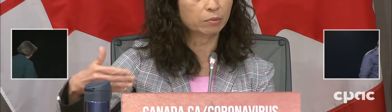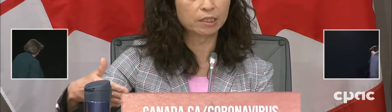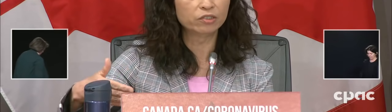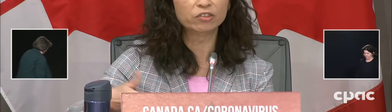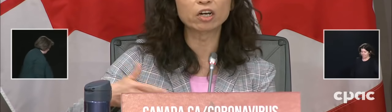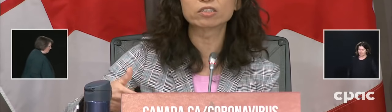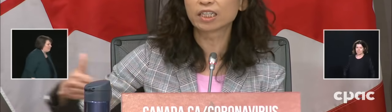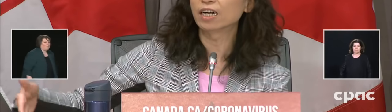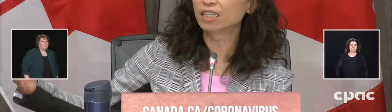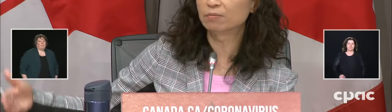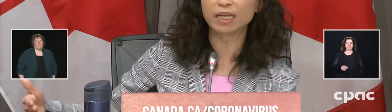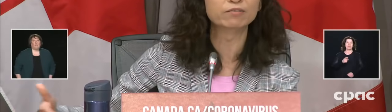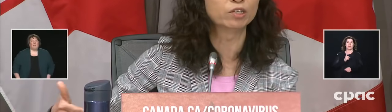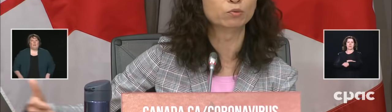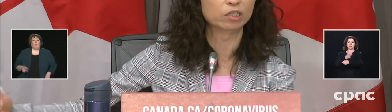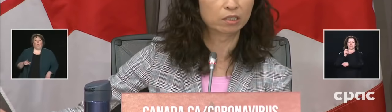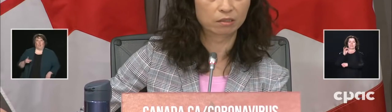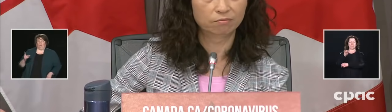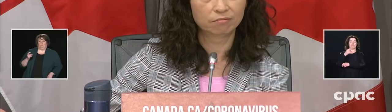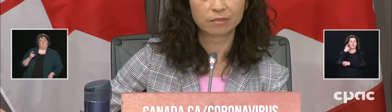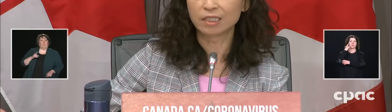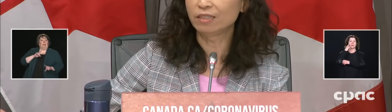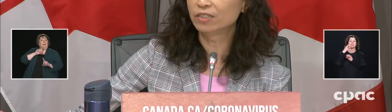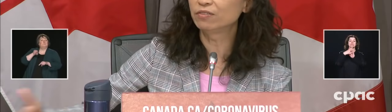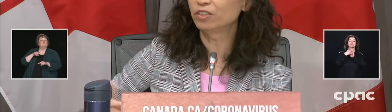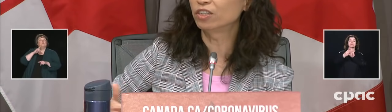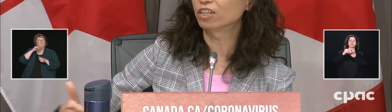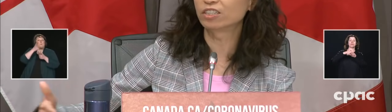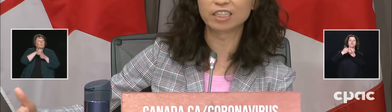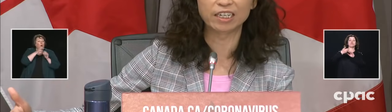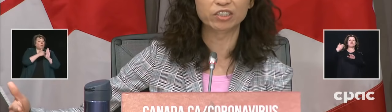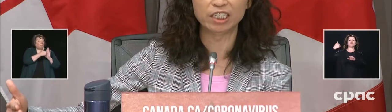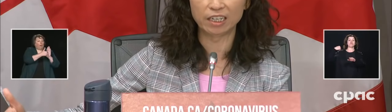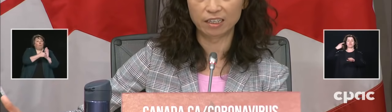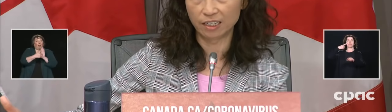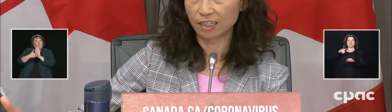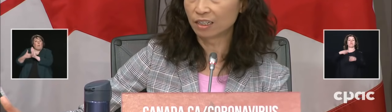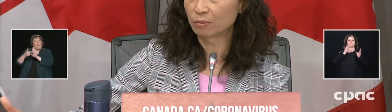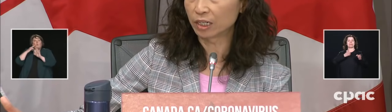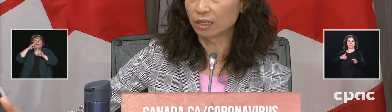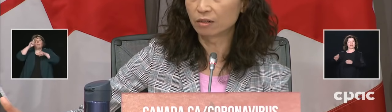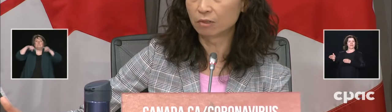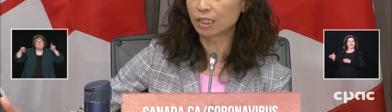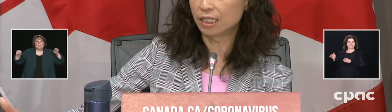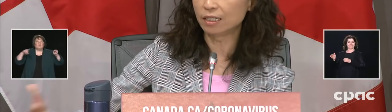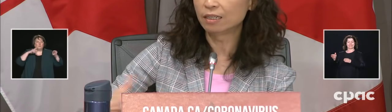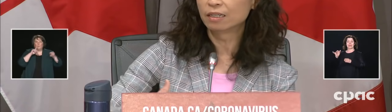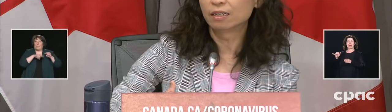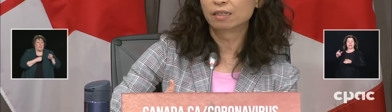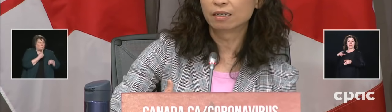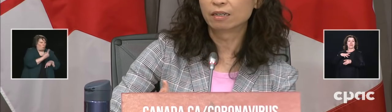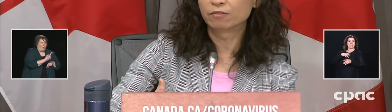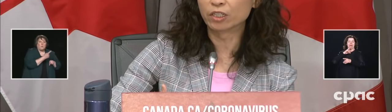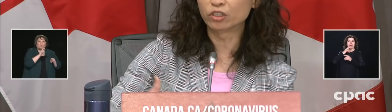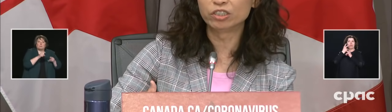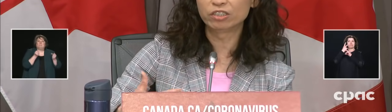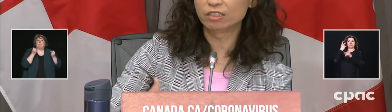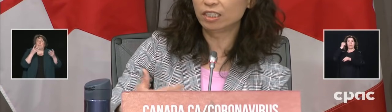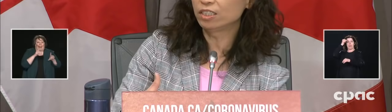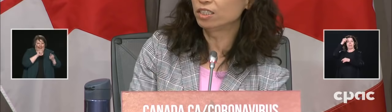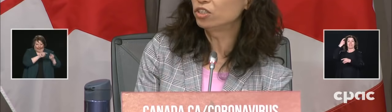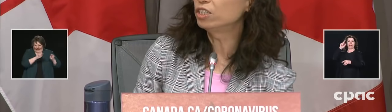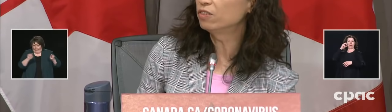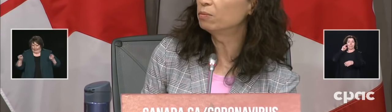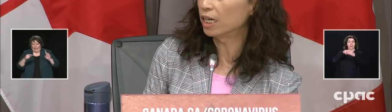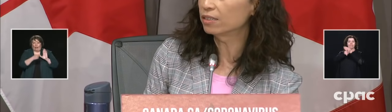planning purposes. You've got to kind of plan for the worst, even if you're not going to actually get there, but really function so